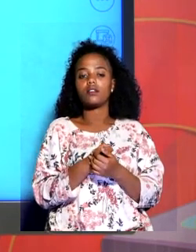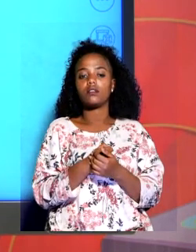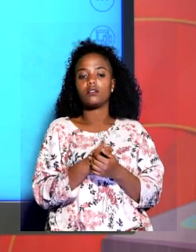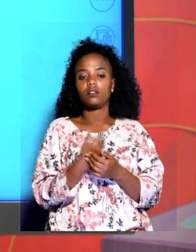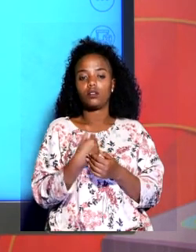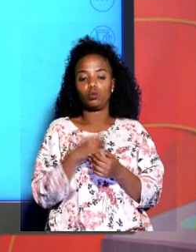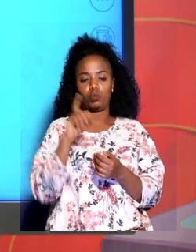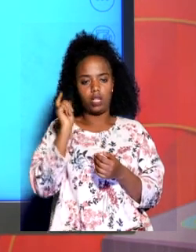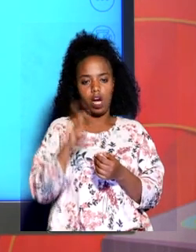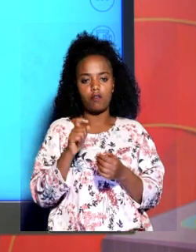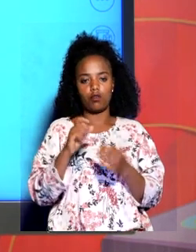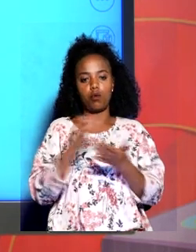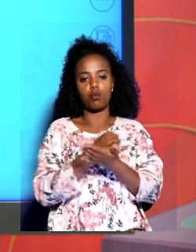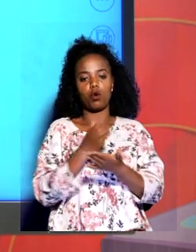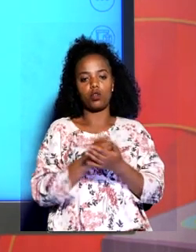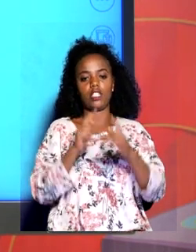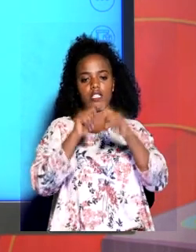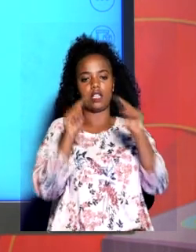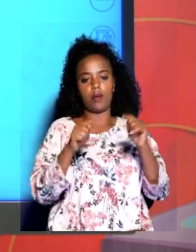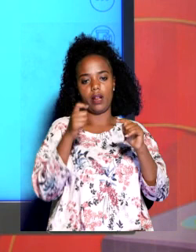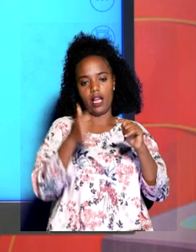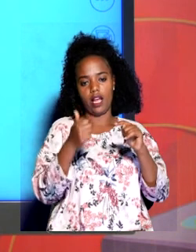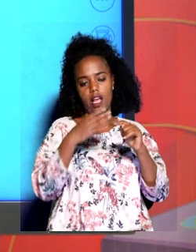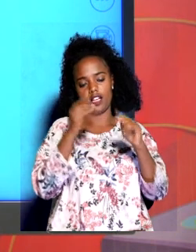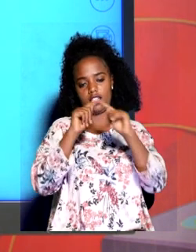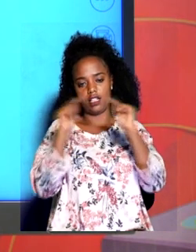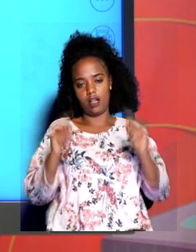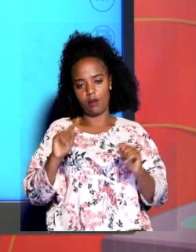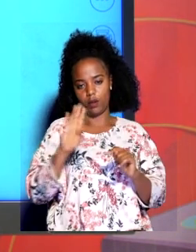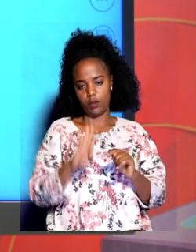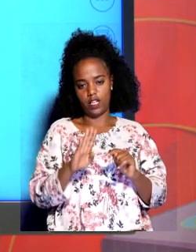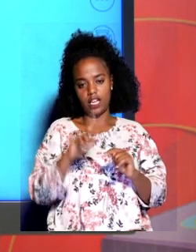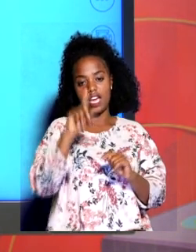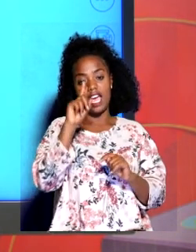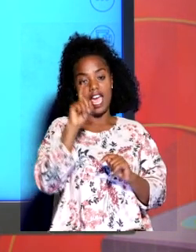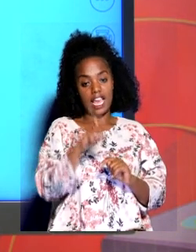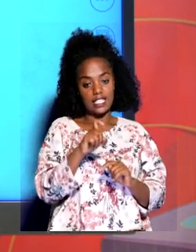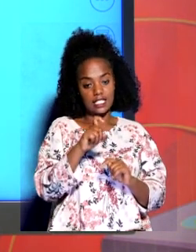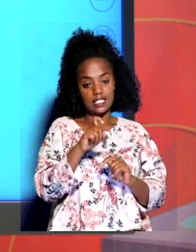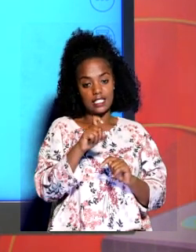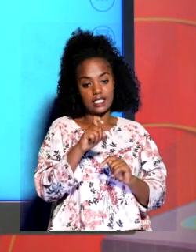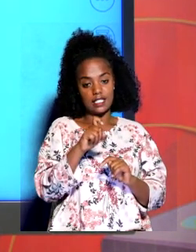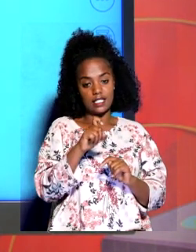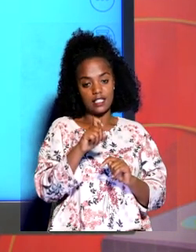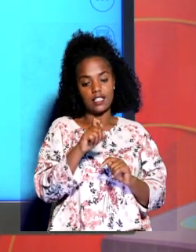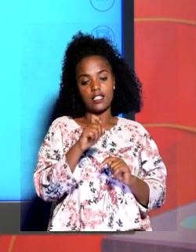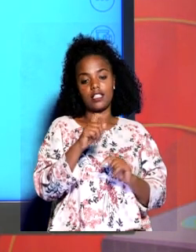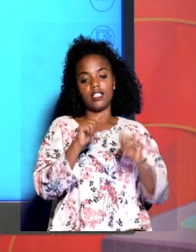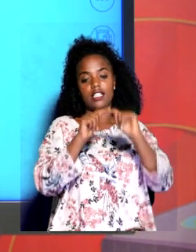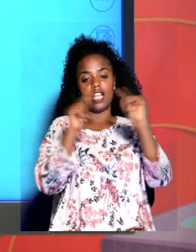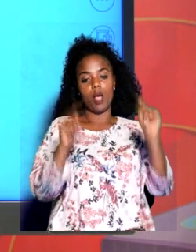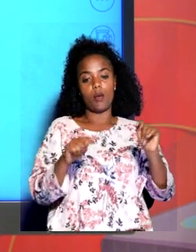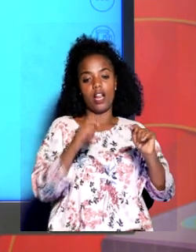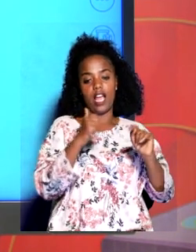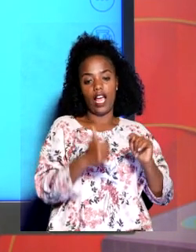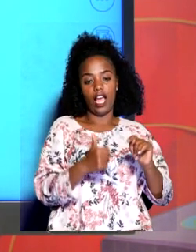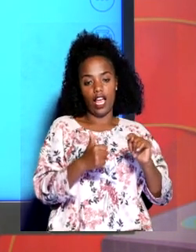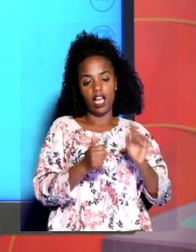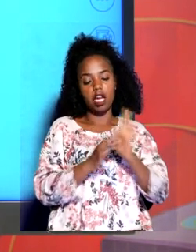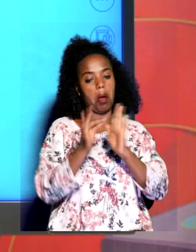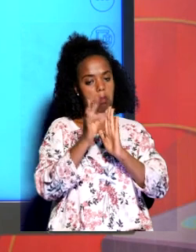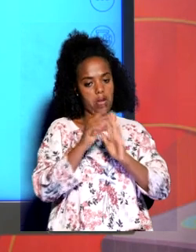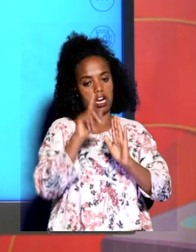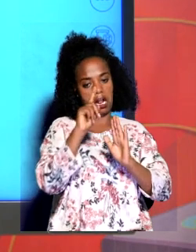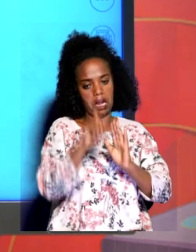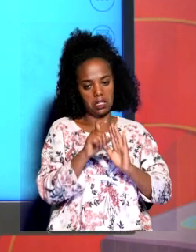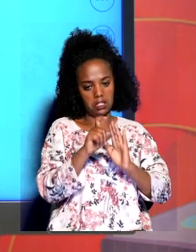we have to produce table A and table B. Therefore, x table A and table number of table A